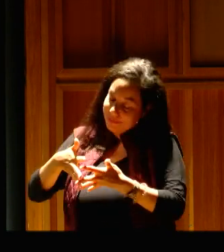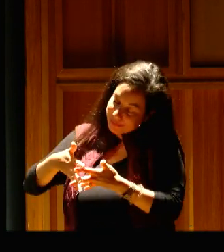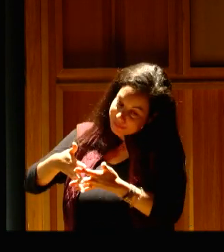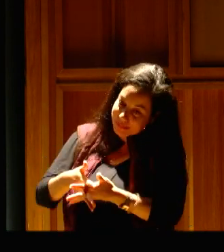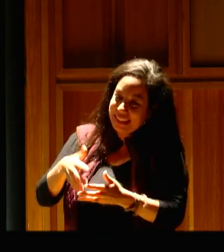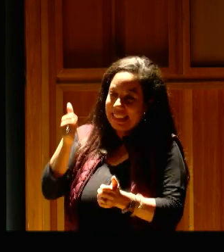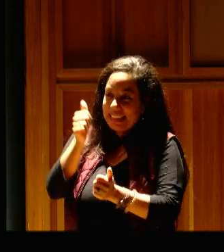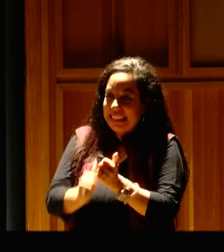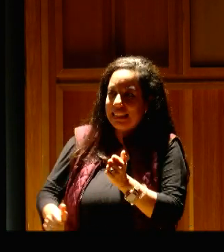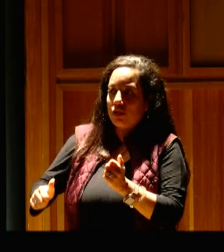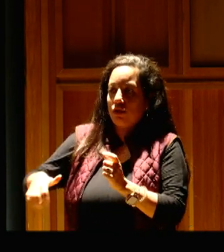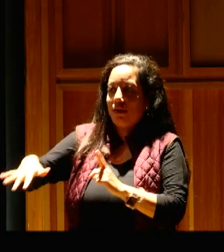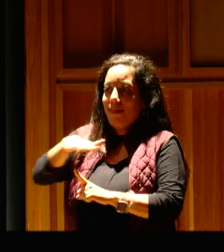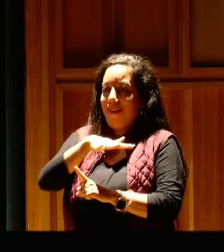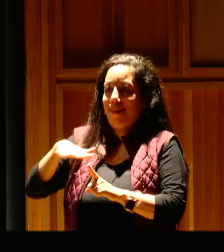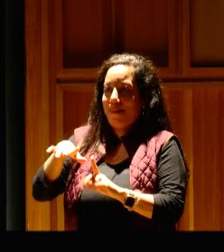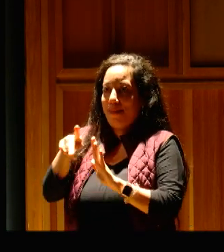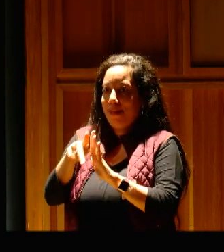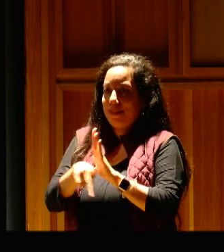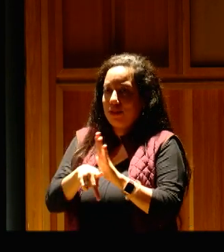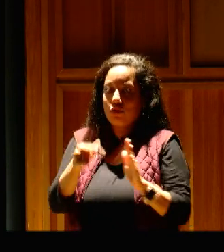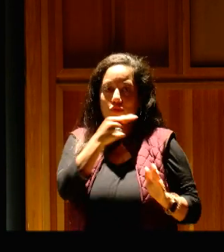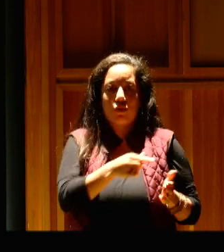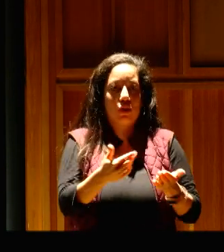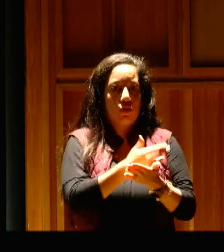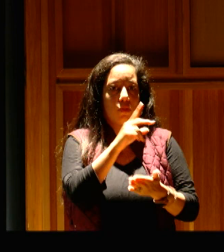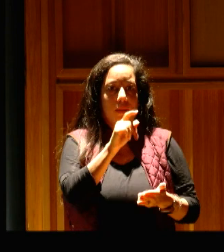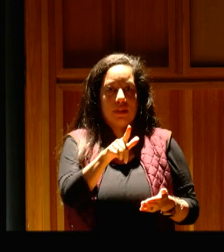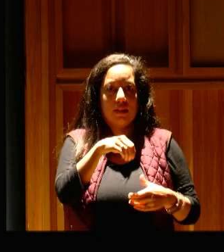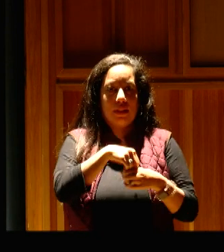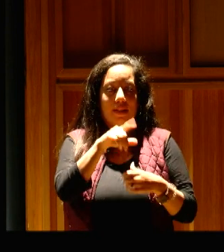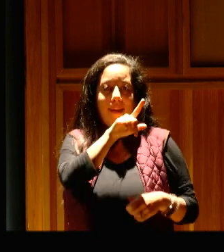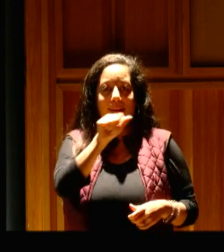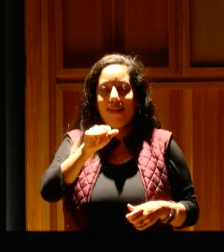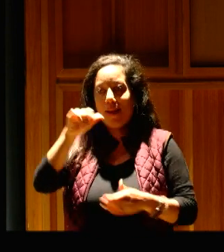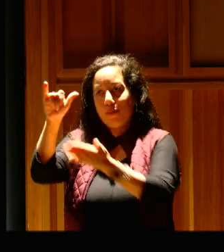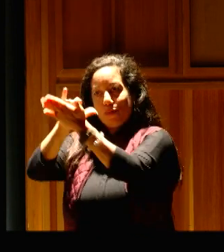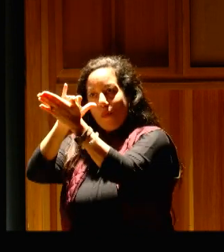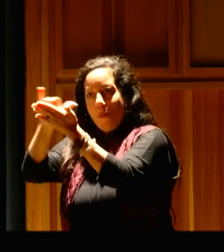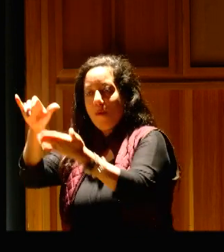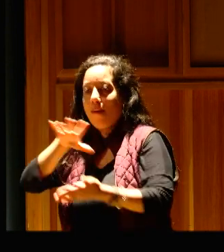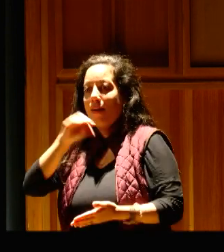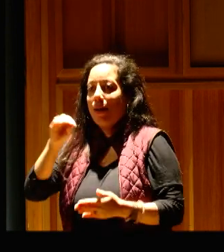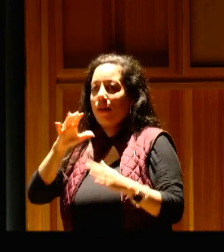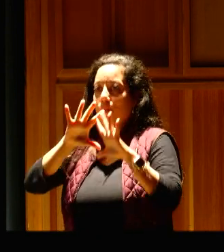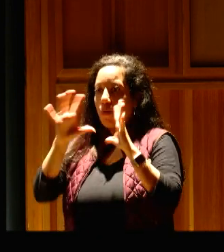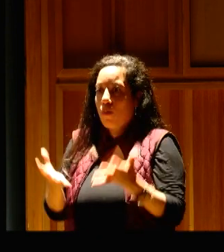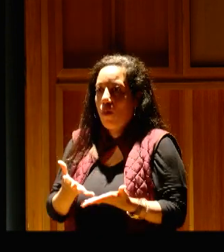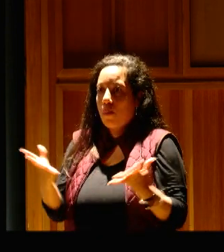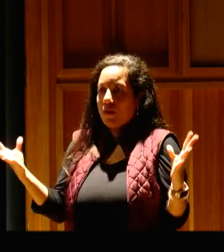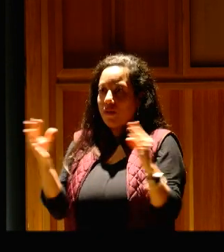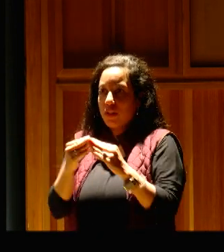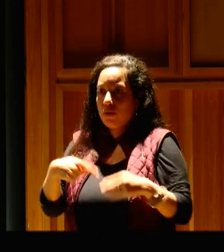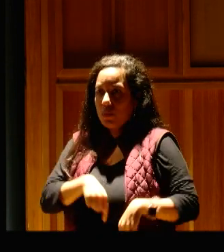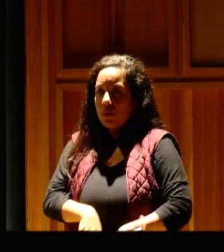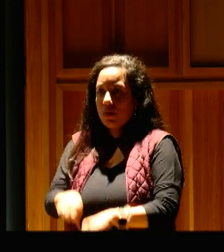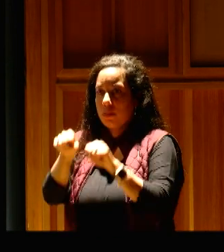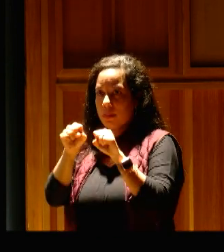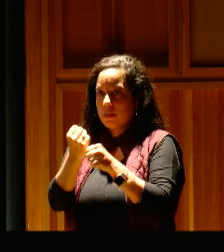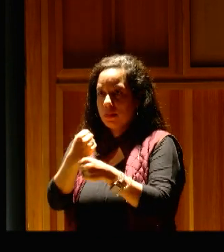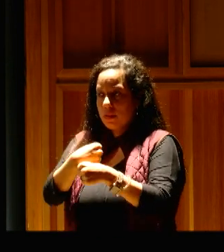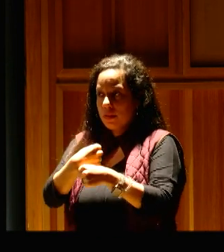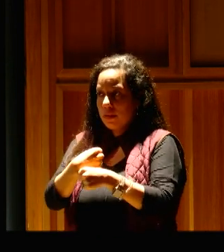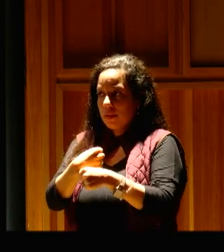policy, from the Green New Deals in Los Angeles and New York to the global conventions that we are creating